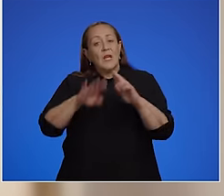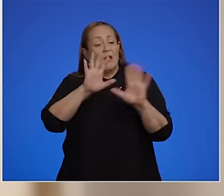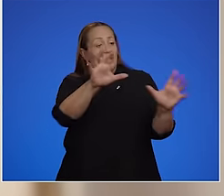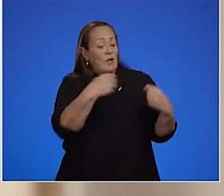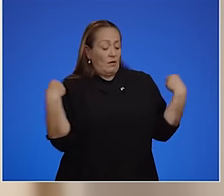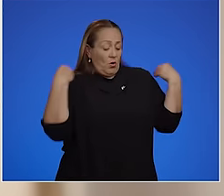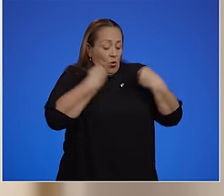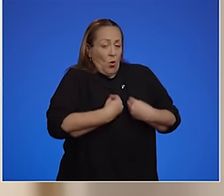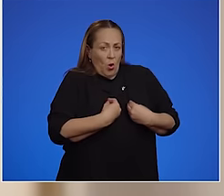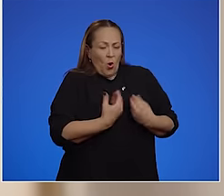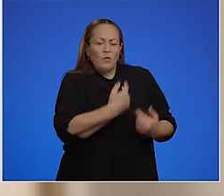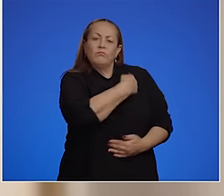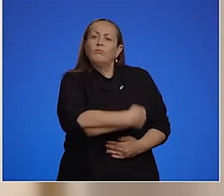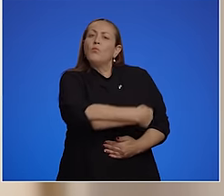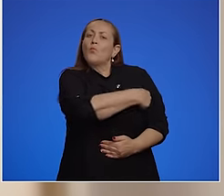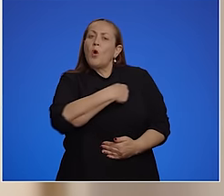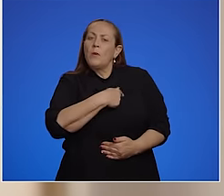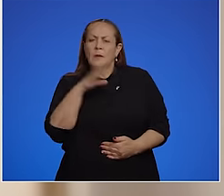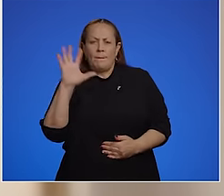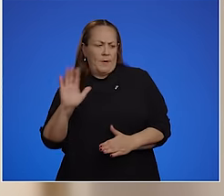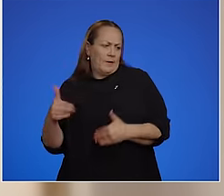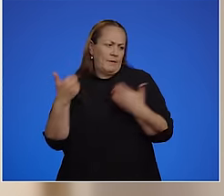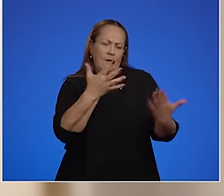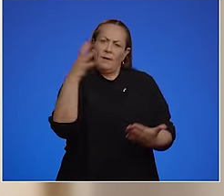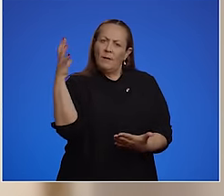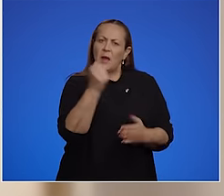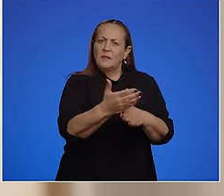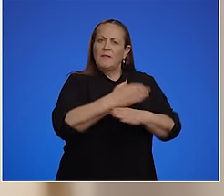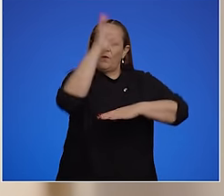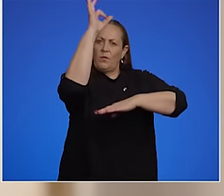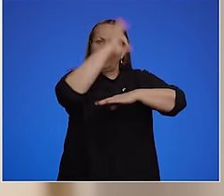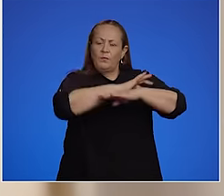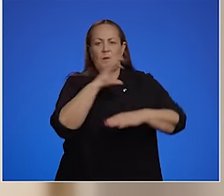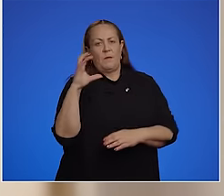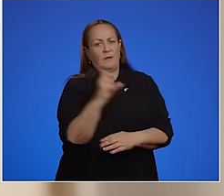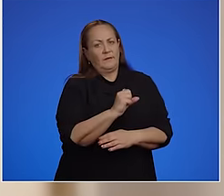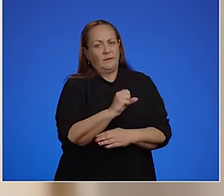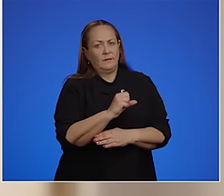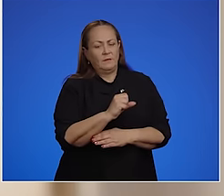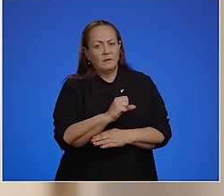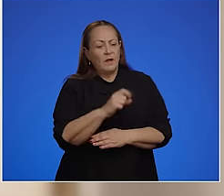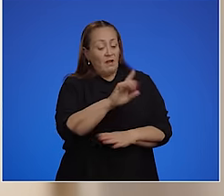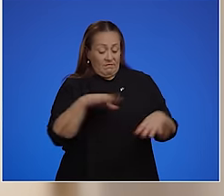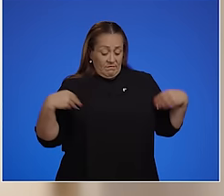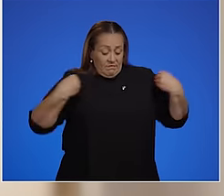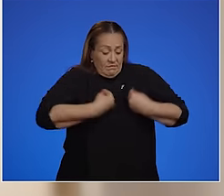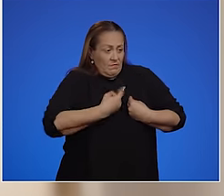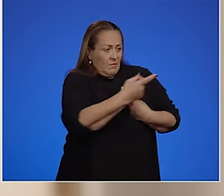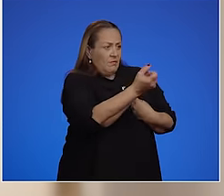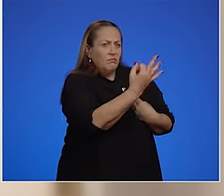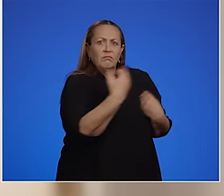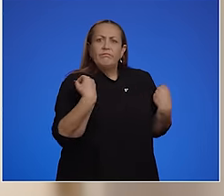another's cloak as a pledge, you must give it back to him before sunset. It is all the covering he